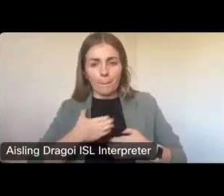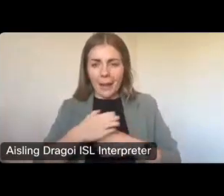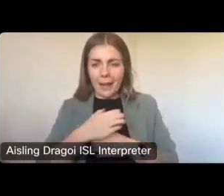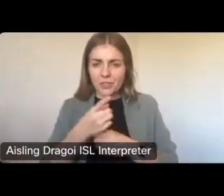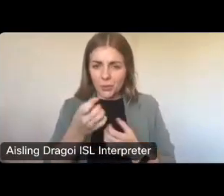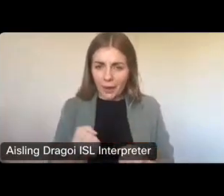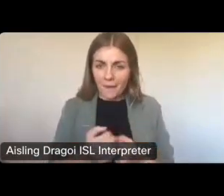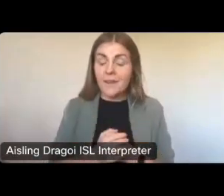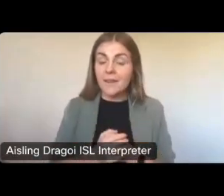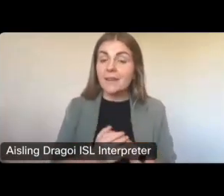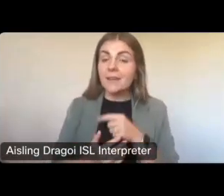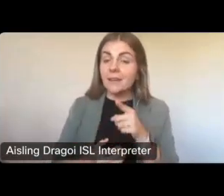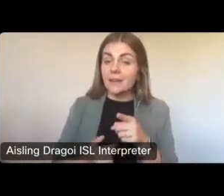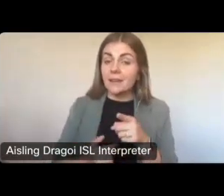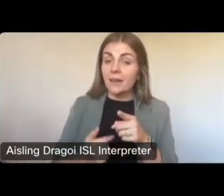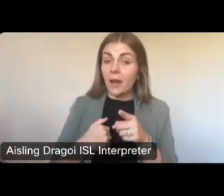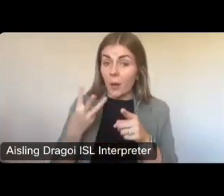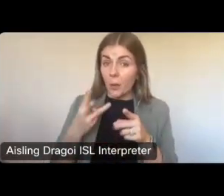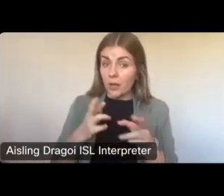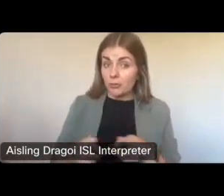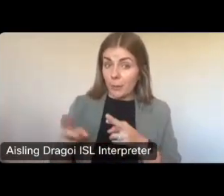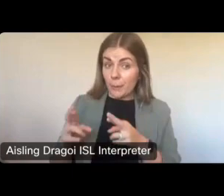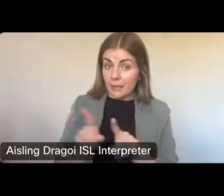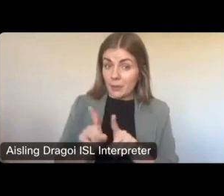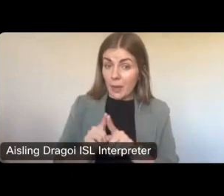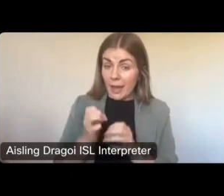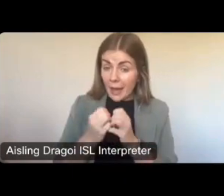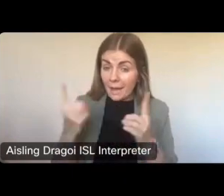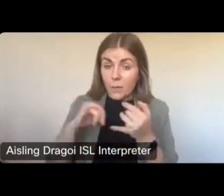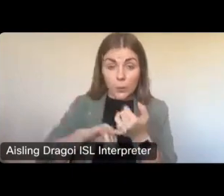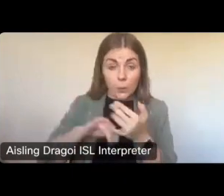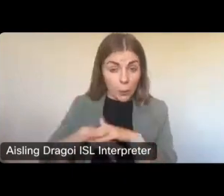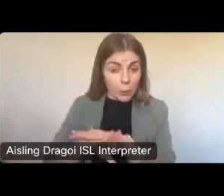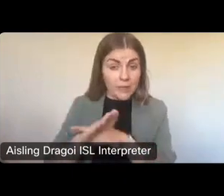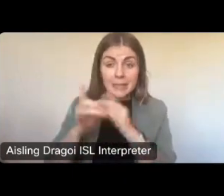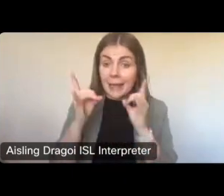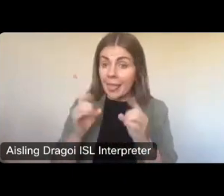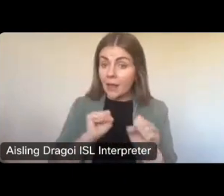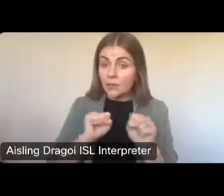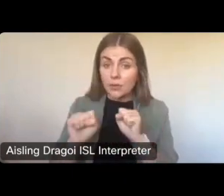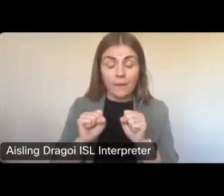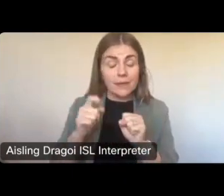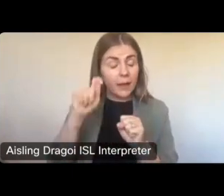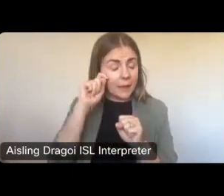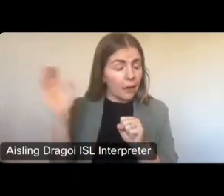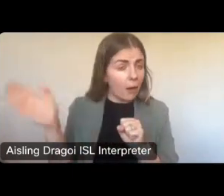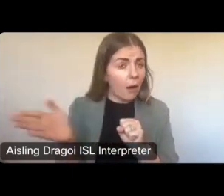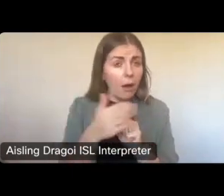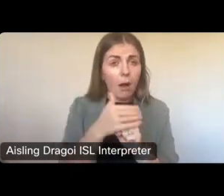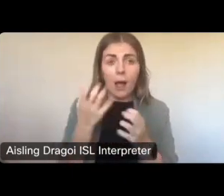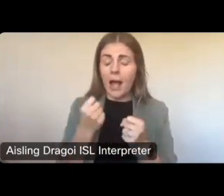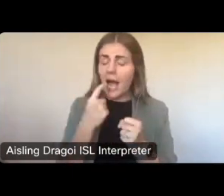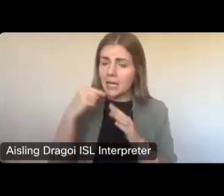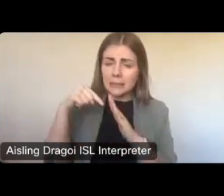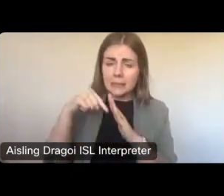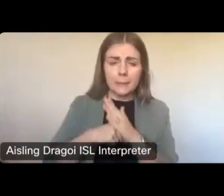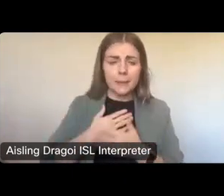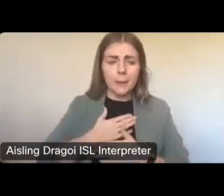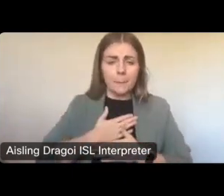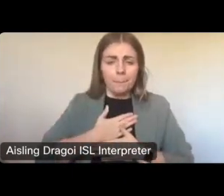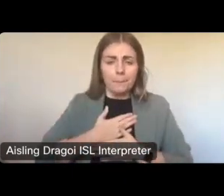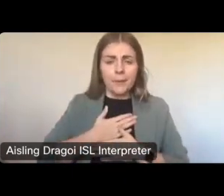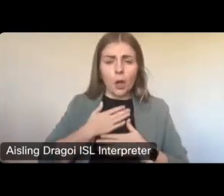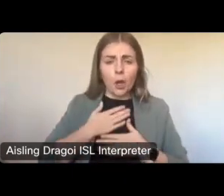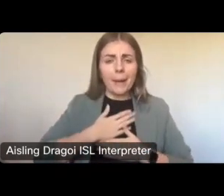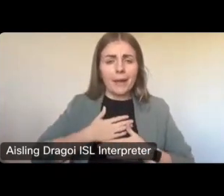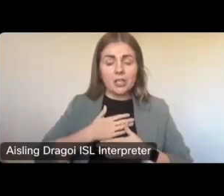that. I do think everyone who enters medicine, enters the health service, who works in the health service, are compassionate. And if they're not being compassionate, that again is a behavior